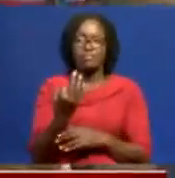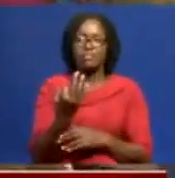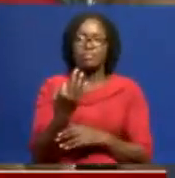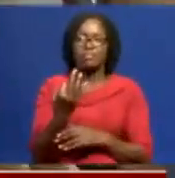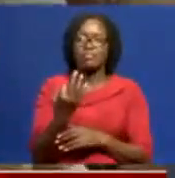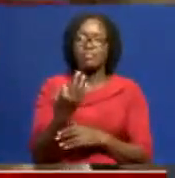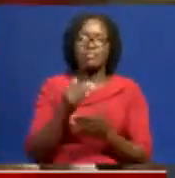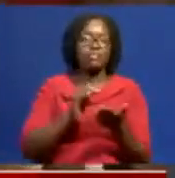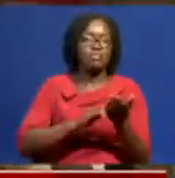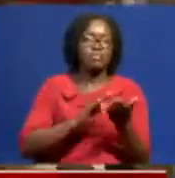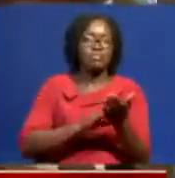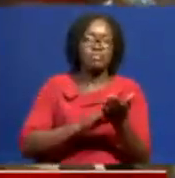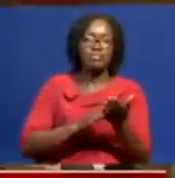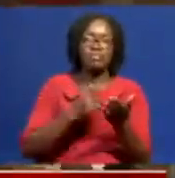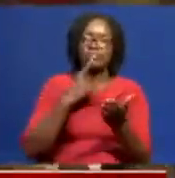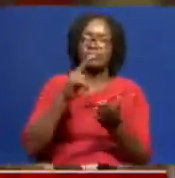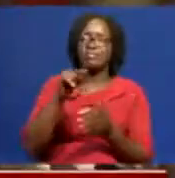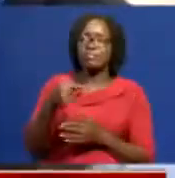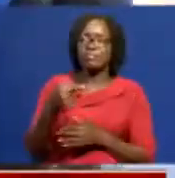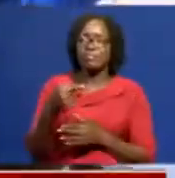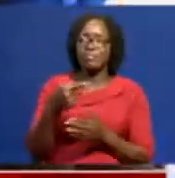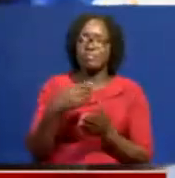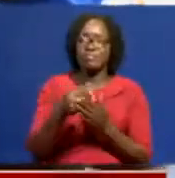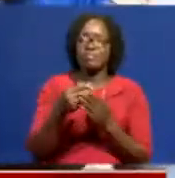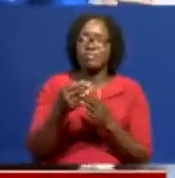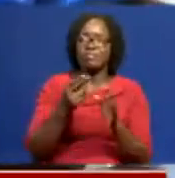while Migori receives 100,000 Kenya shillings.